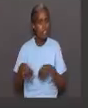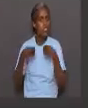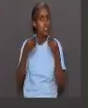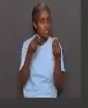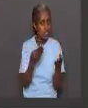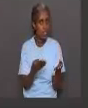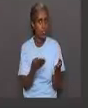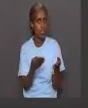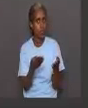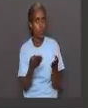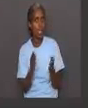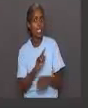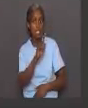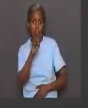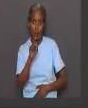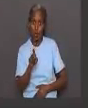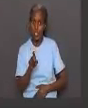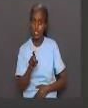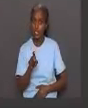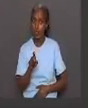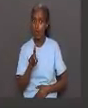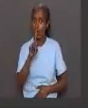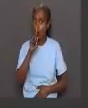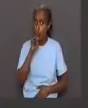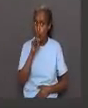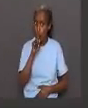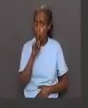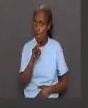is given by the equation of